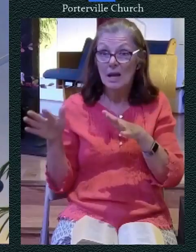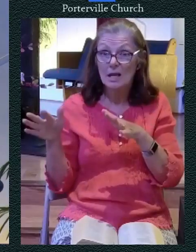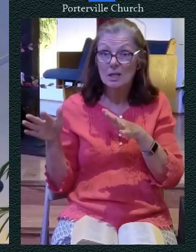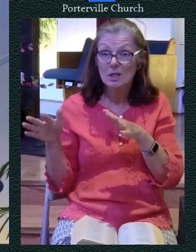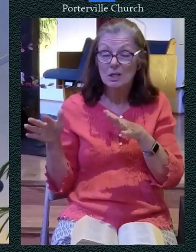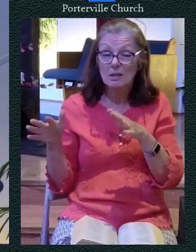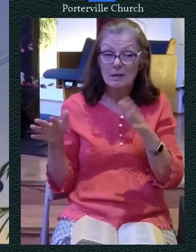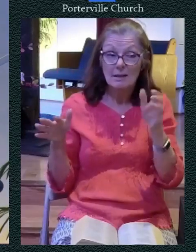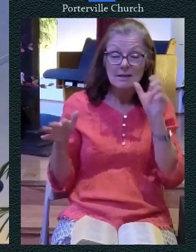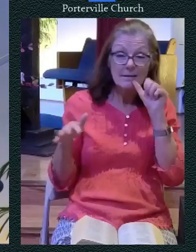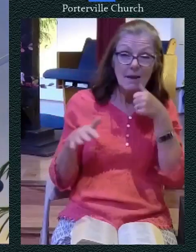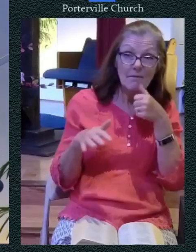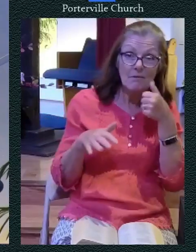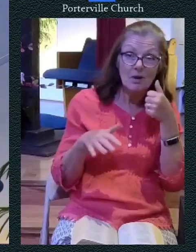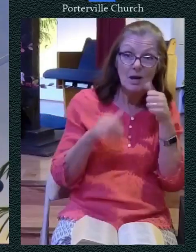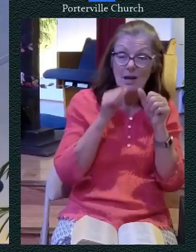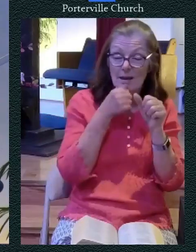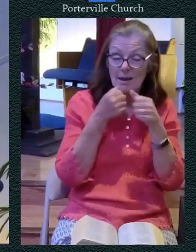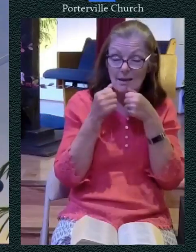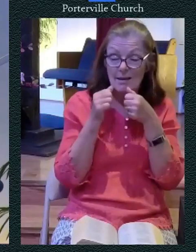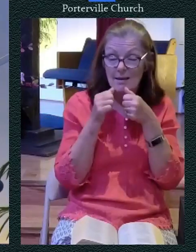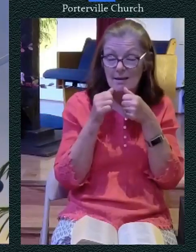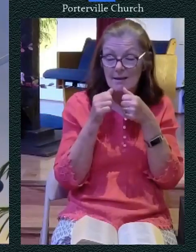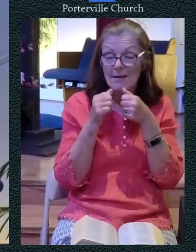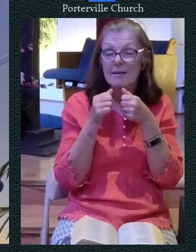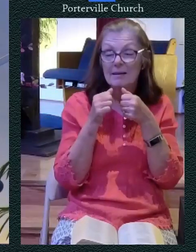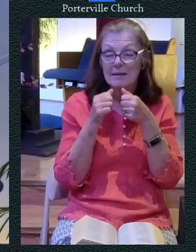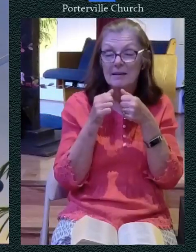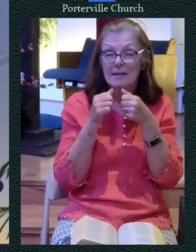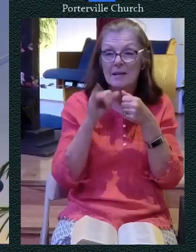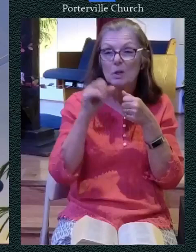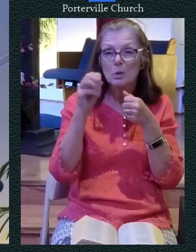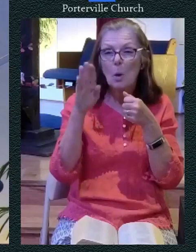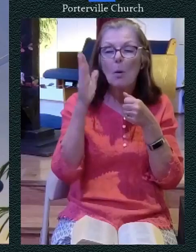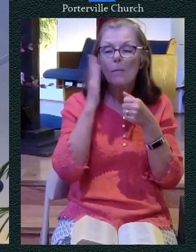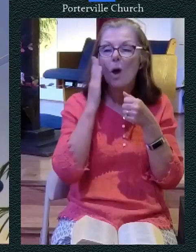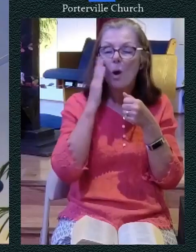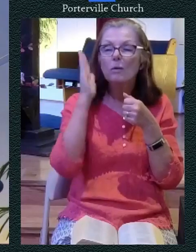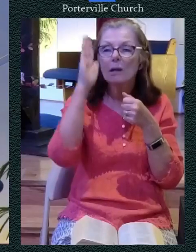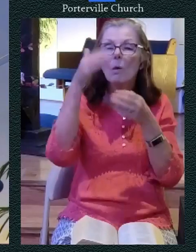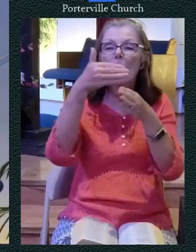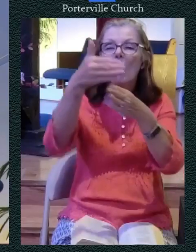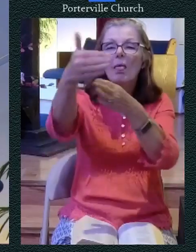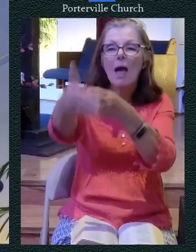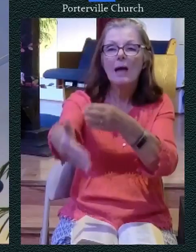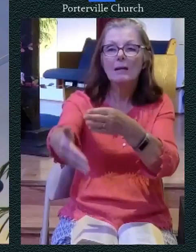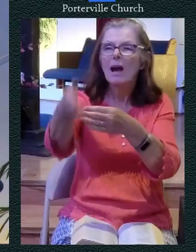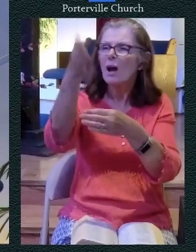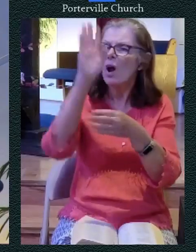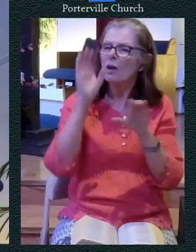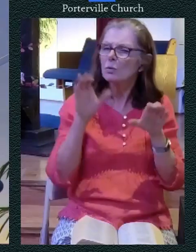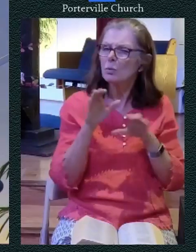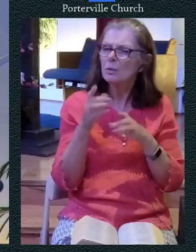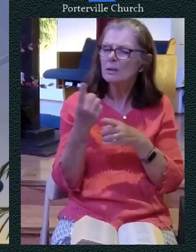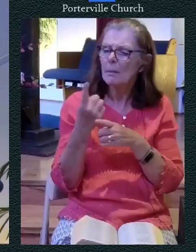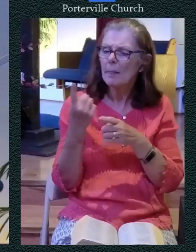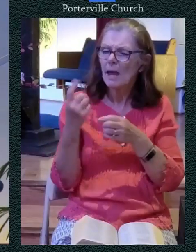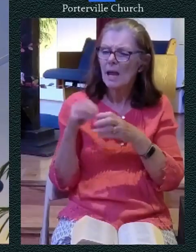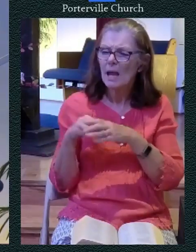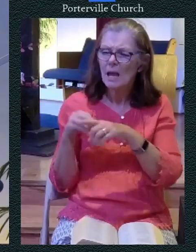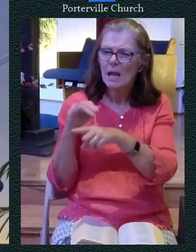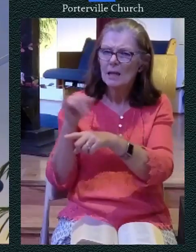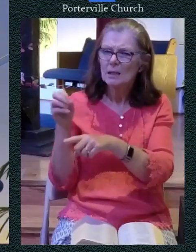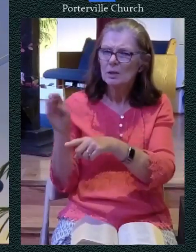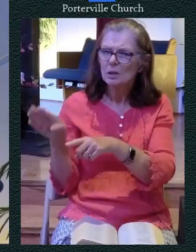He knows that as hard as it is, that his difficult trials are, God is doing something in him that is making him a